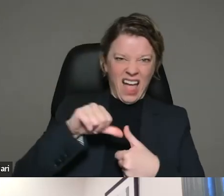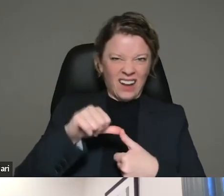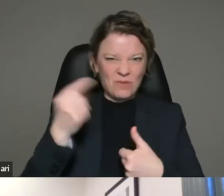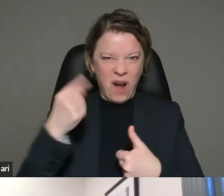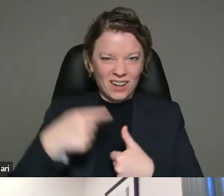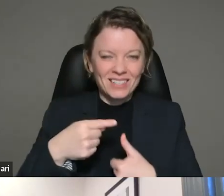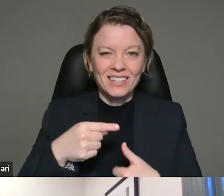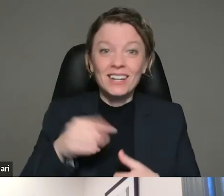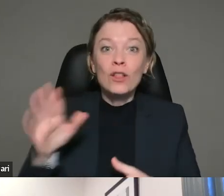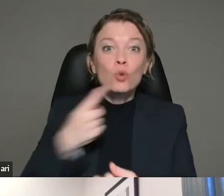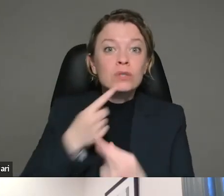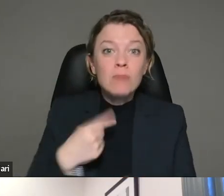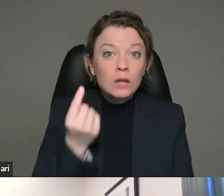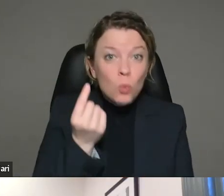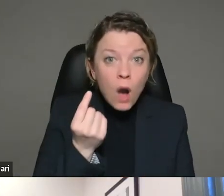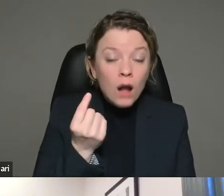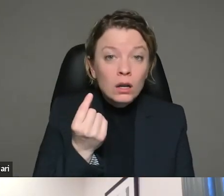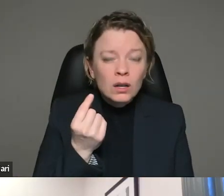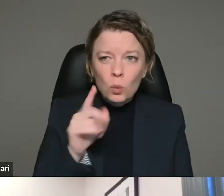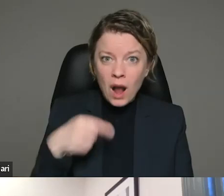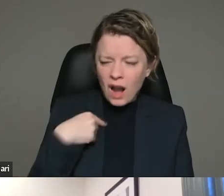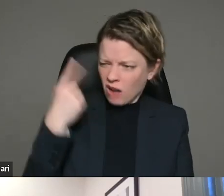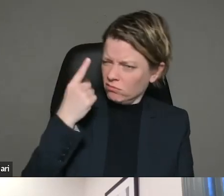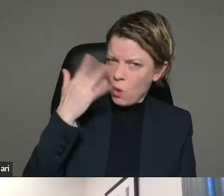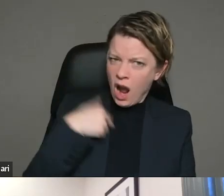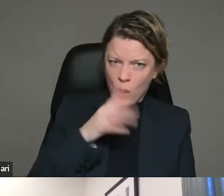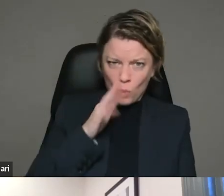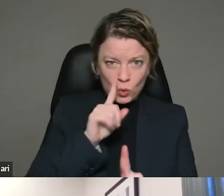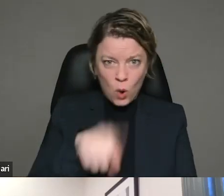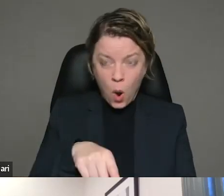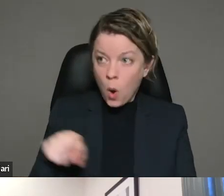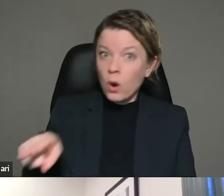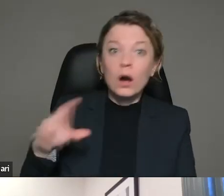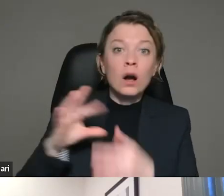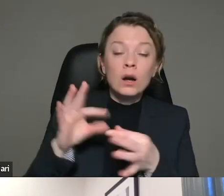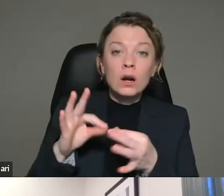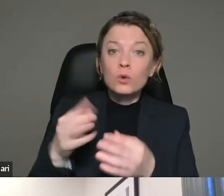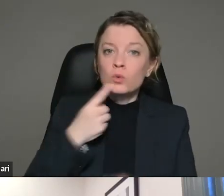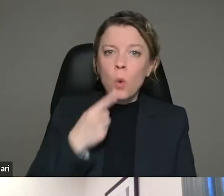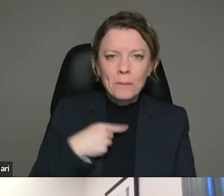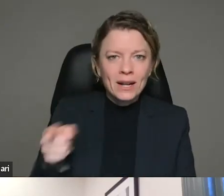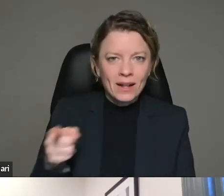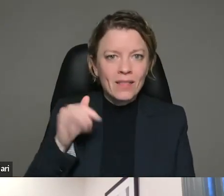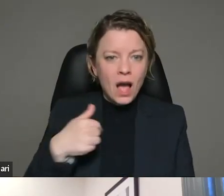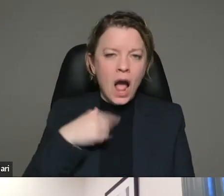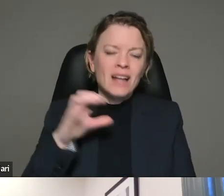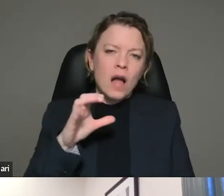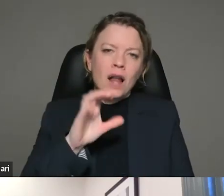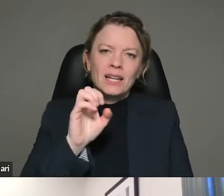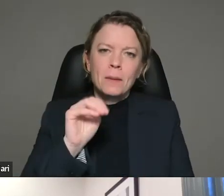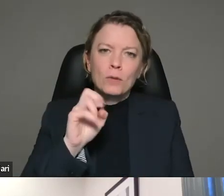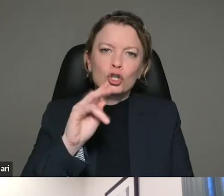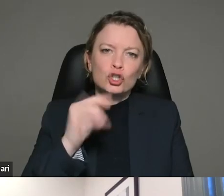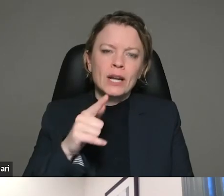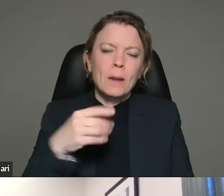response was something that actually really helped kind of open my eyes to go take a risk and make that happen, which was, I had done emerging markets investing